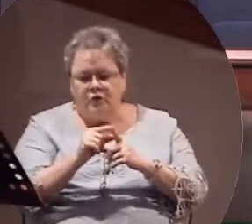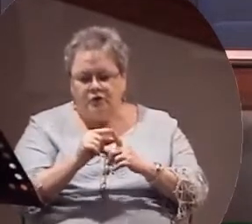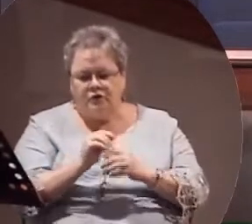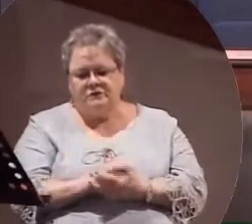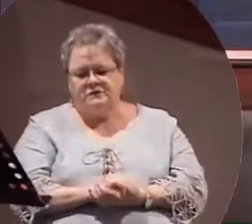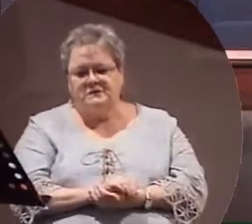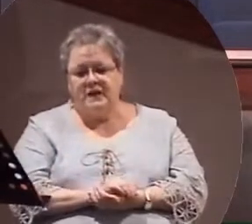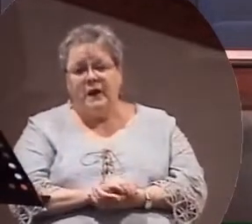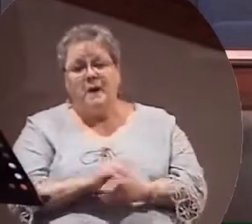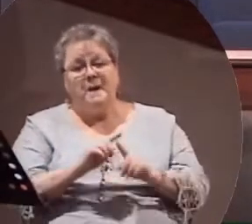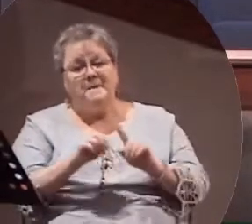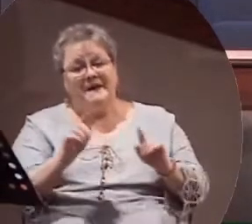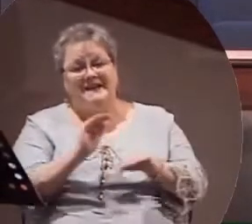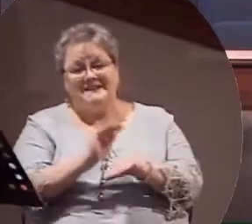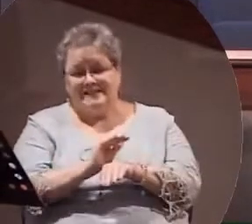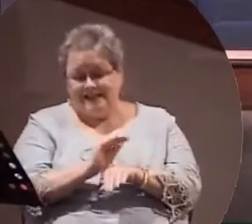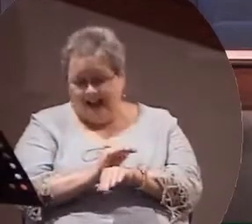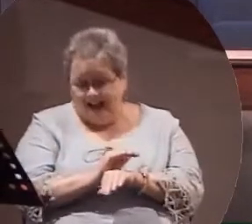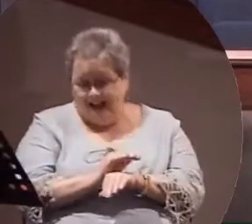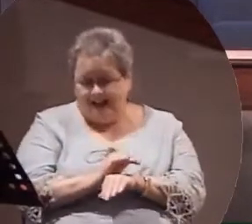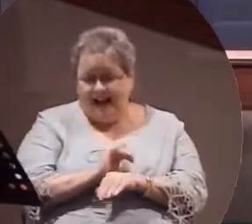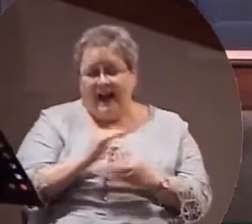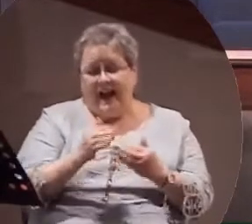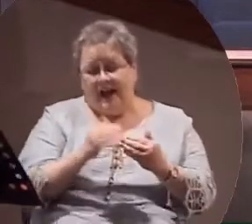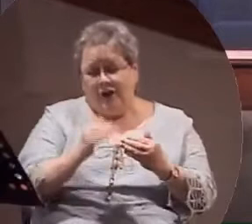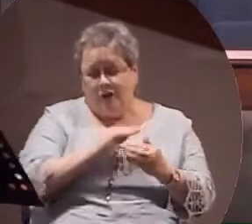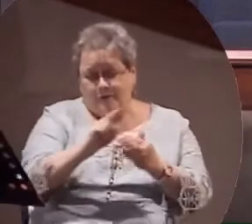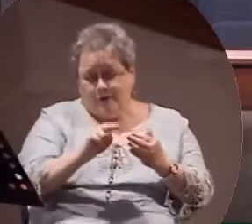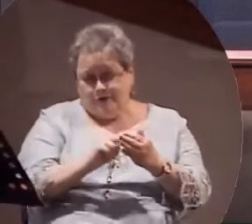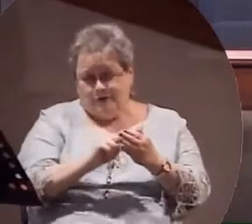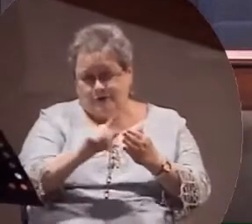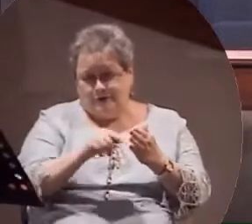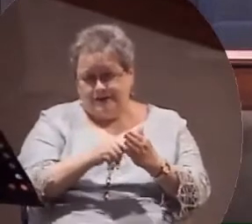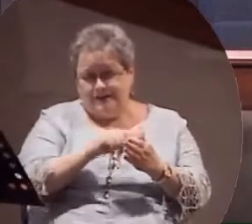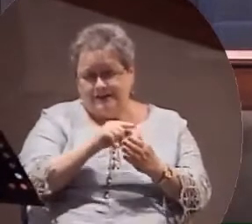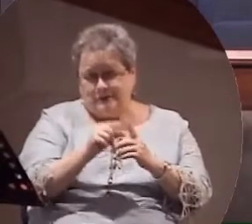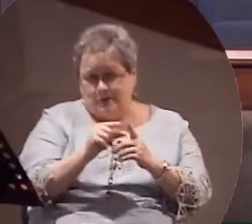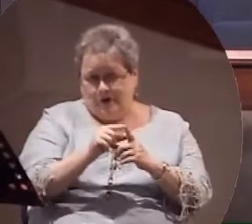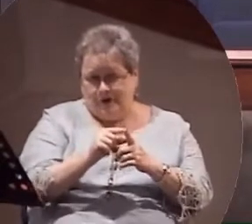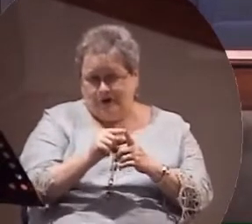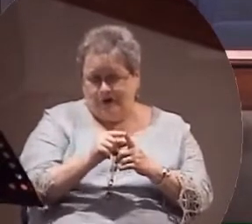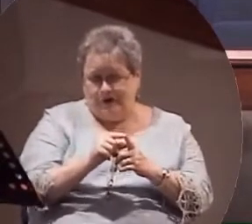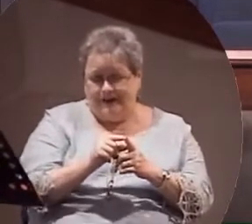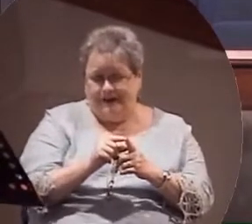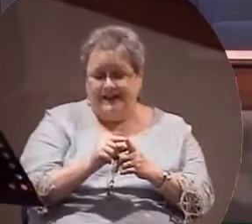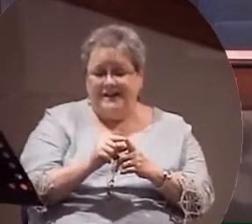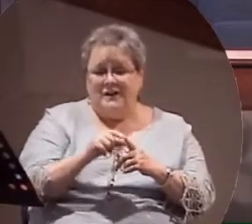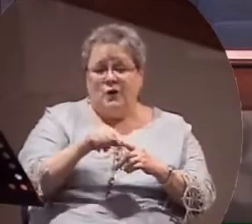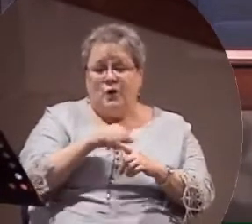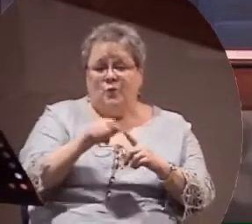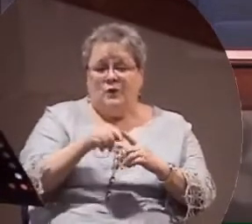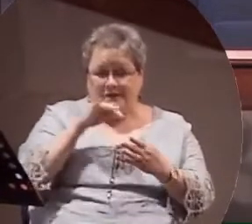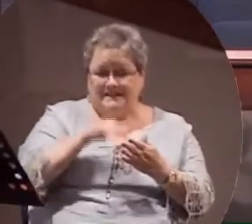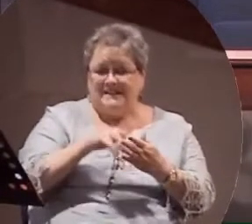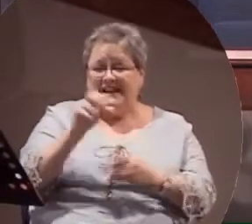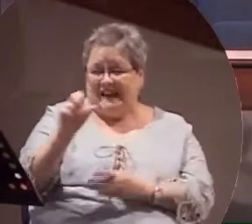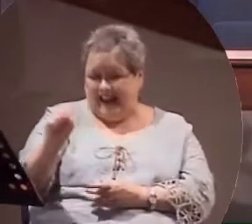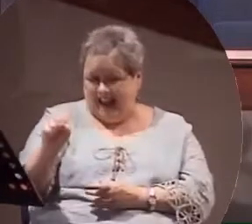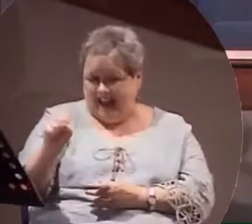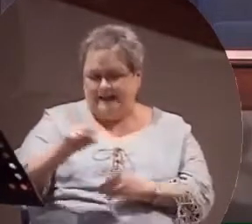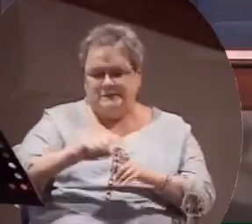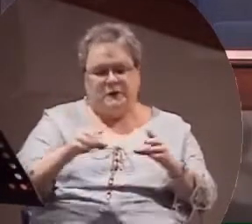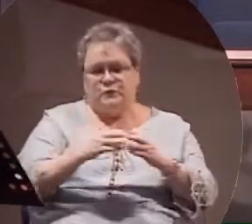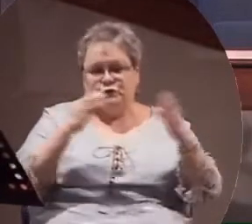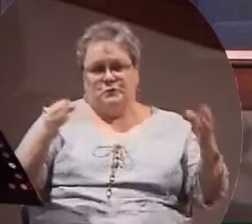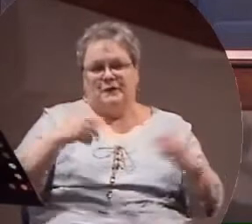words. However, tonight, and I almost used this word back when we were on the S's, but it's just too much to say